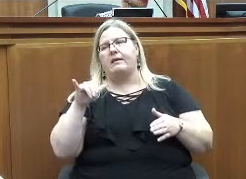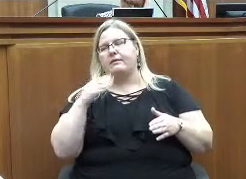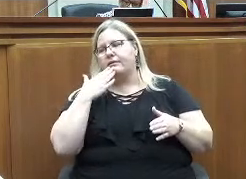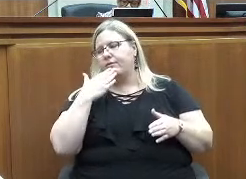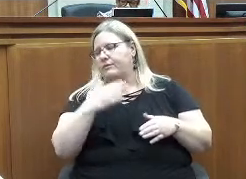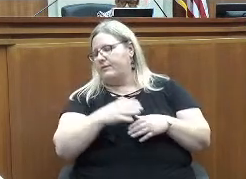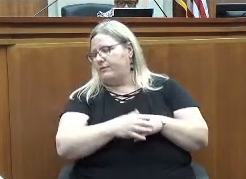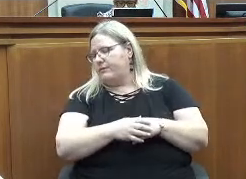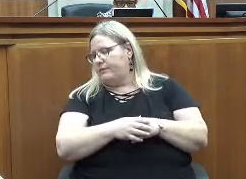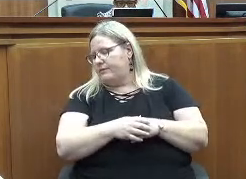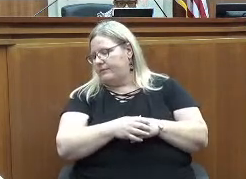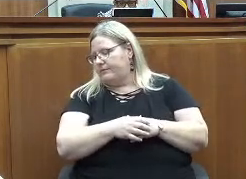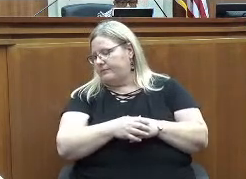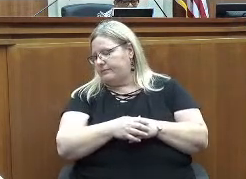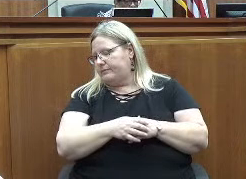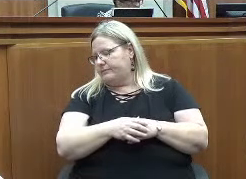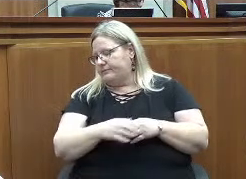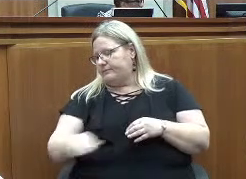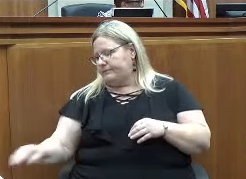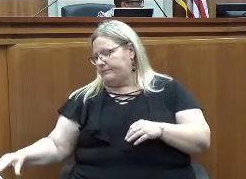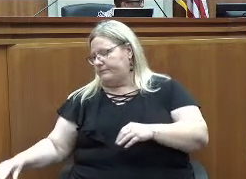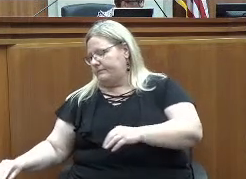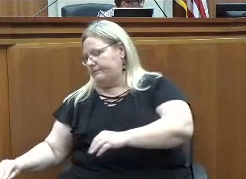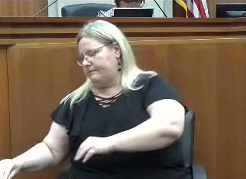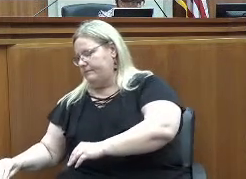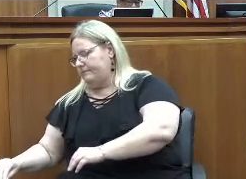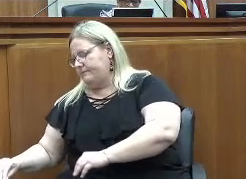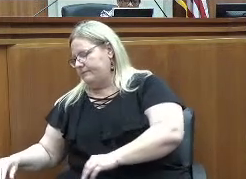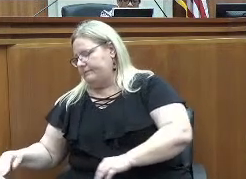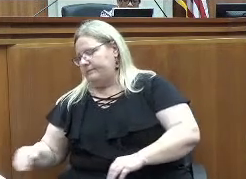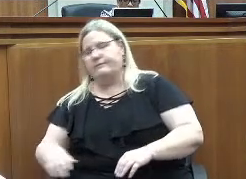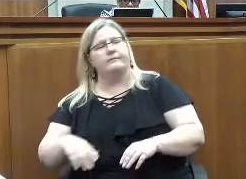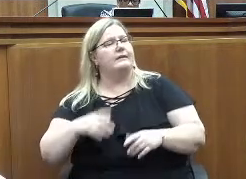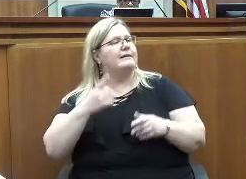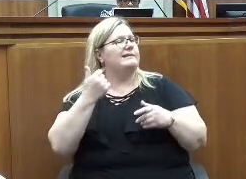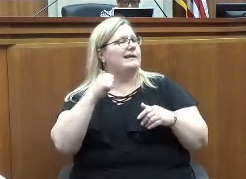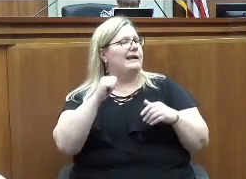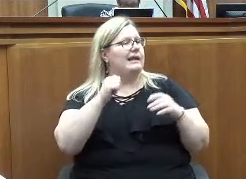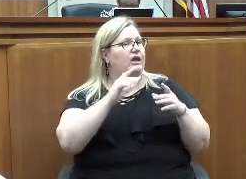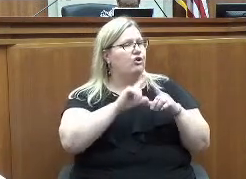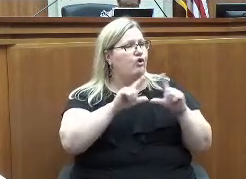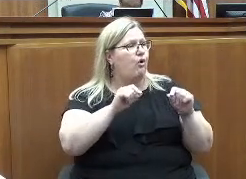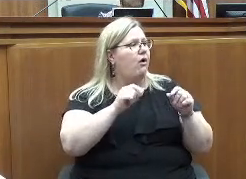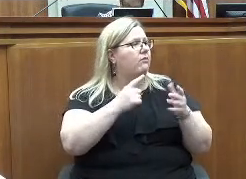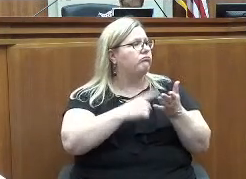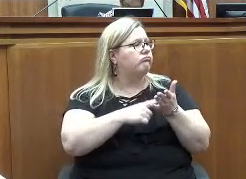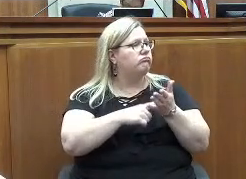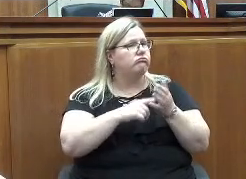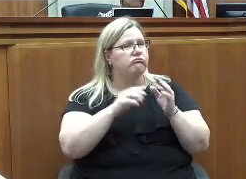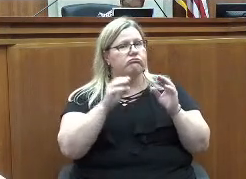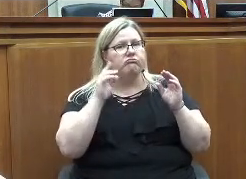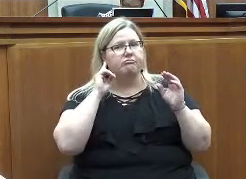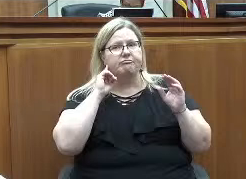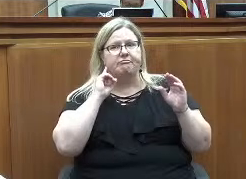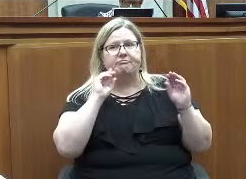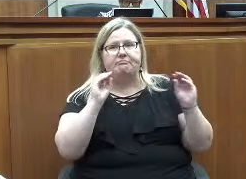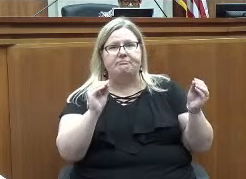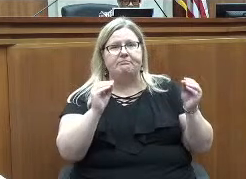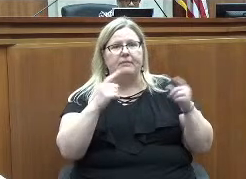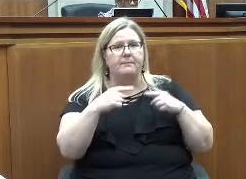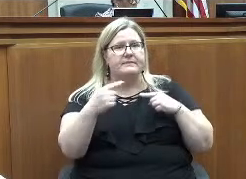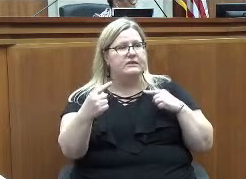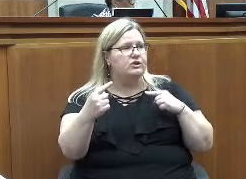Superintendent, do we have anything on this? Yes, sir. All right, do we have any cards? Is there any discussion? Hearing none, is there any